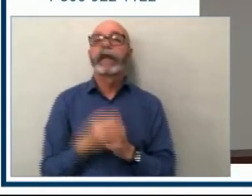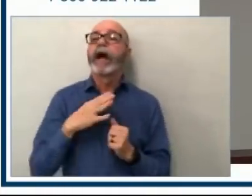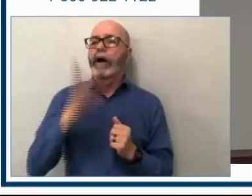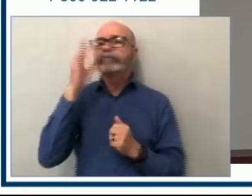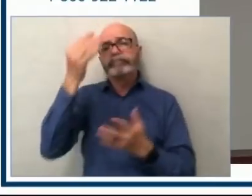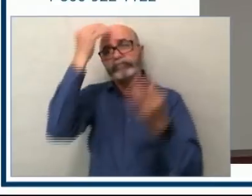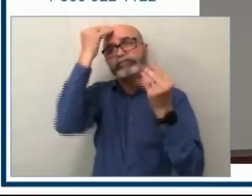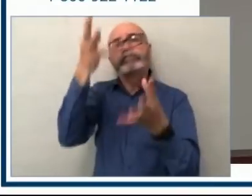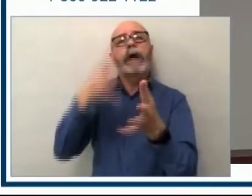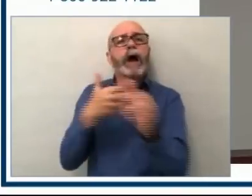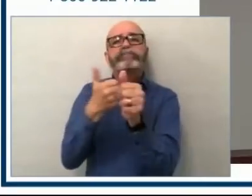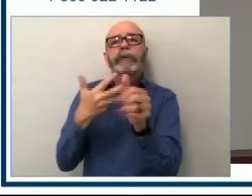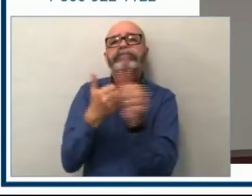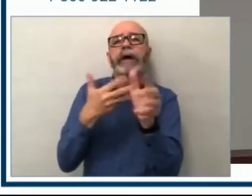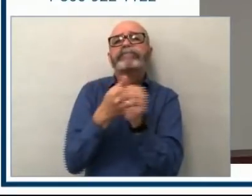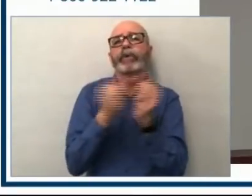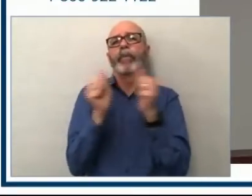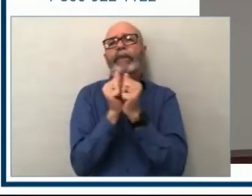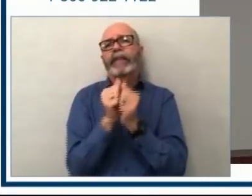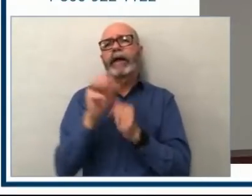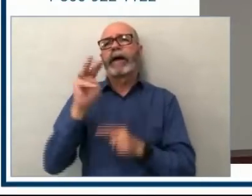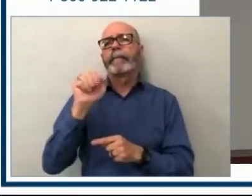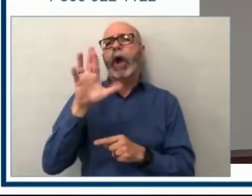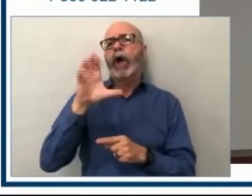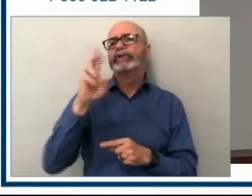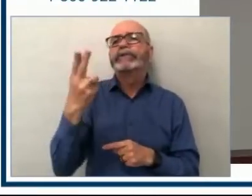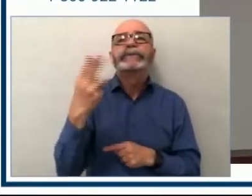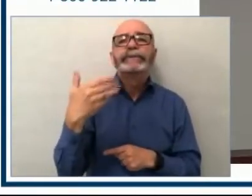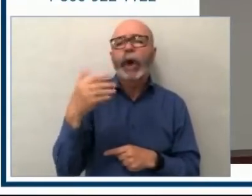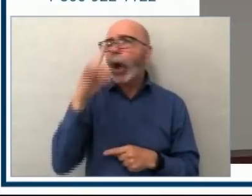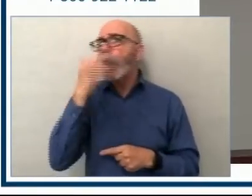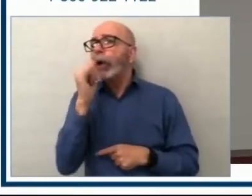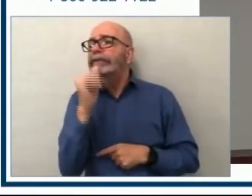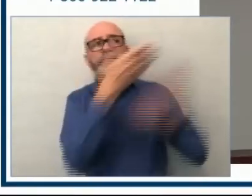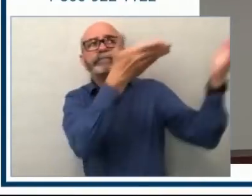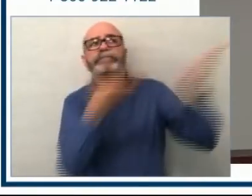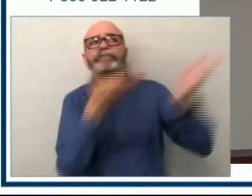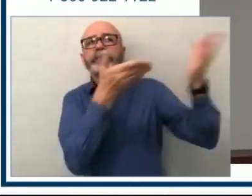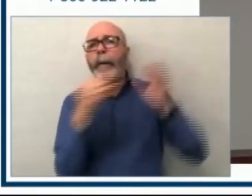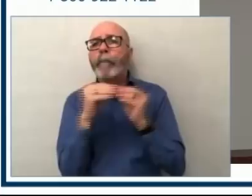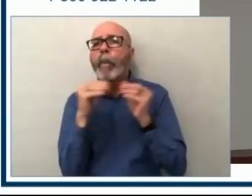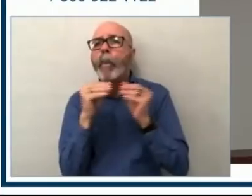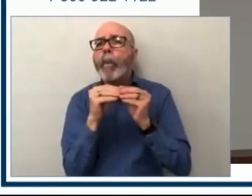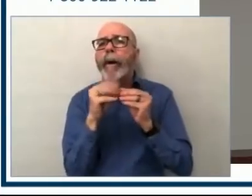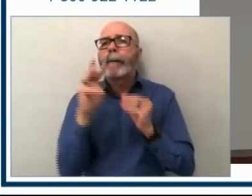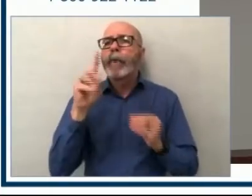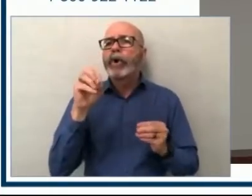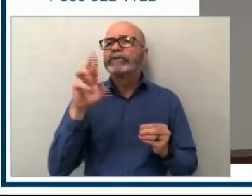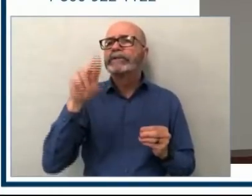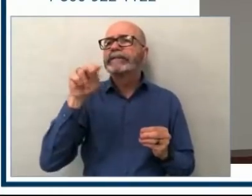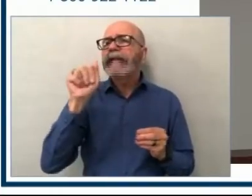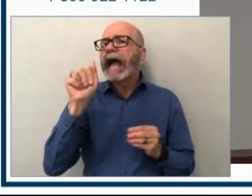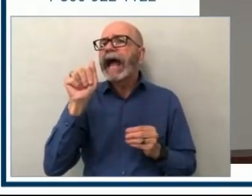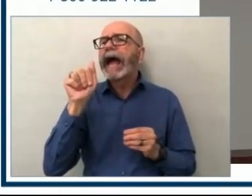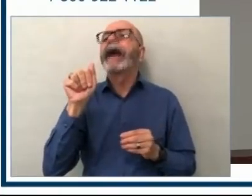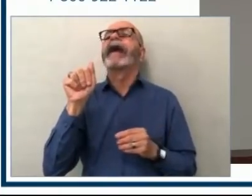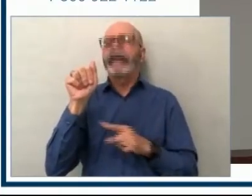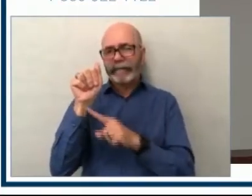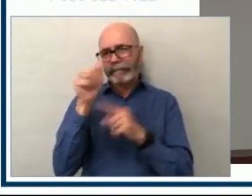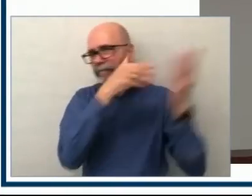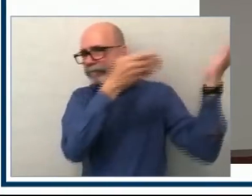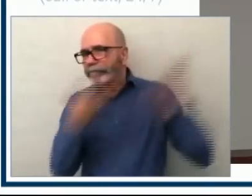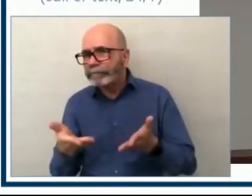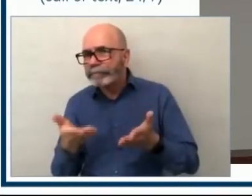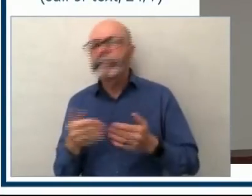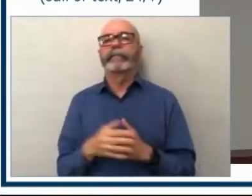our March Moderna shipment in the coming weeks in relation to this reallotment. We are continuously